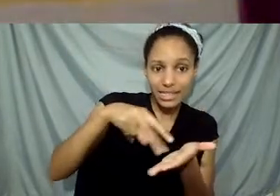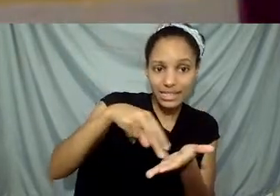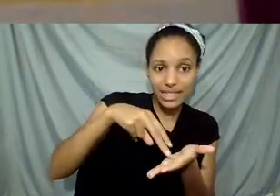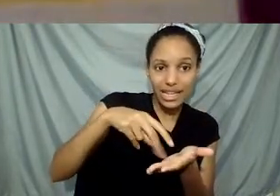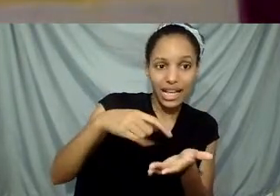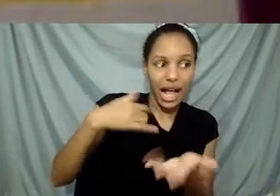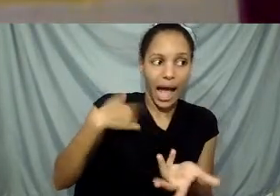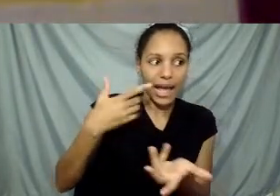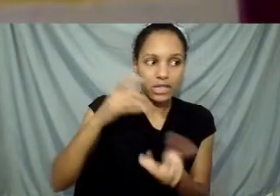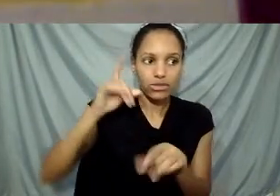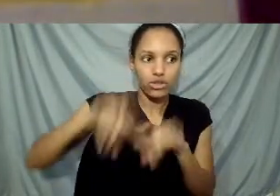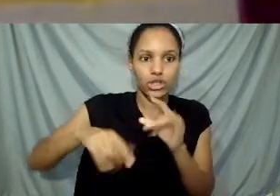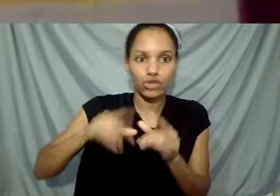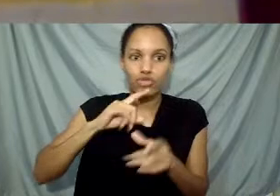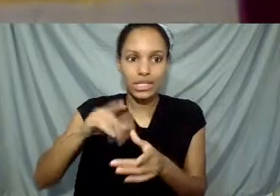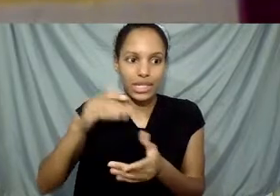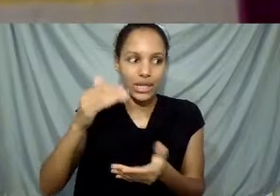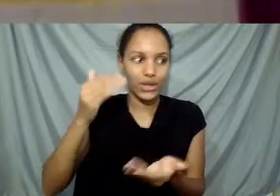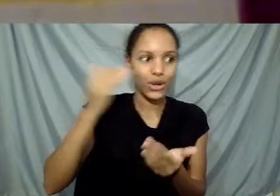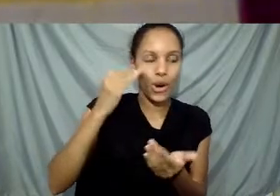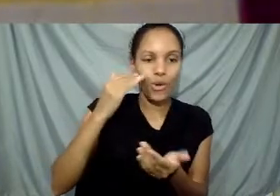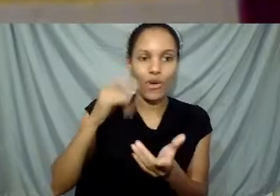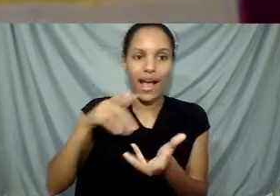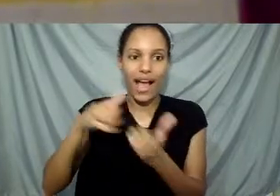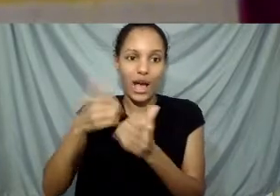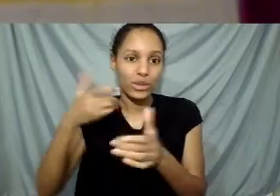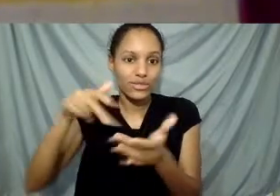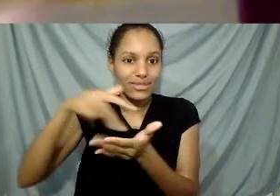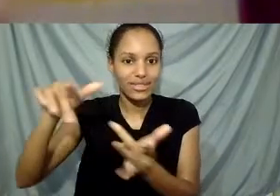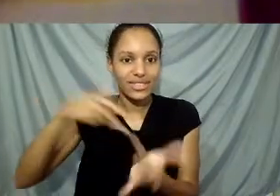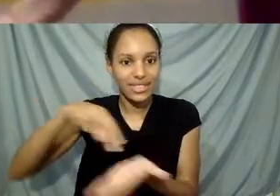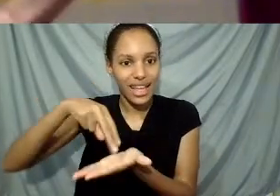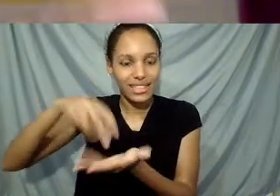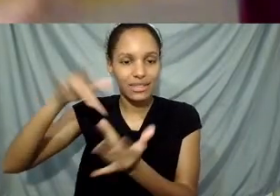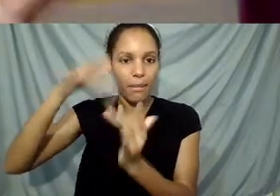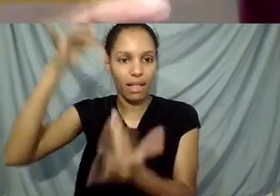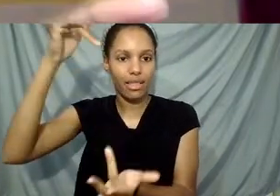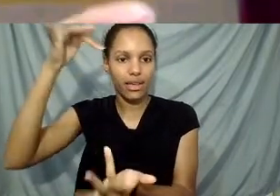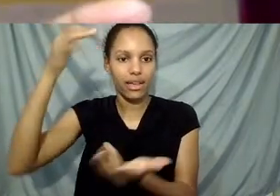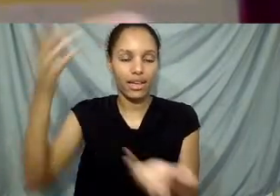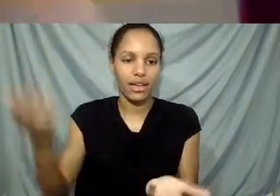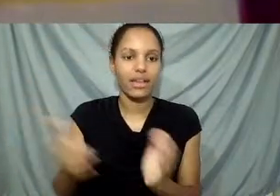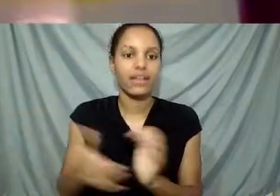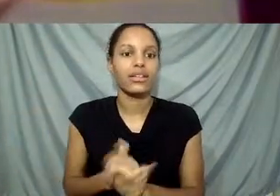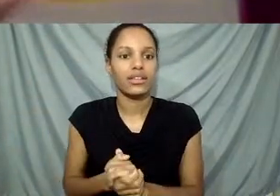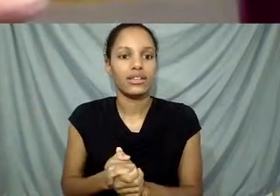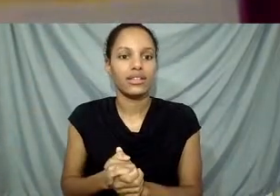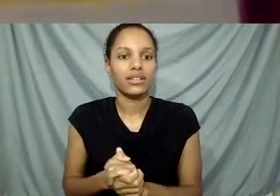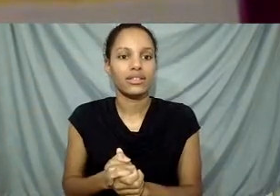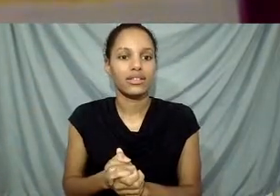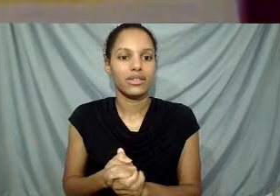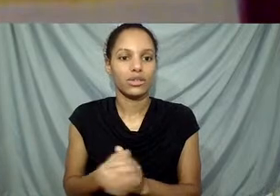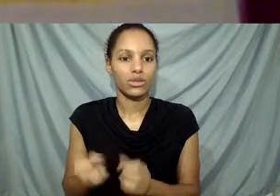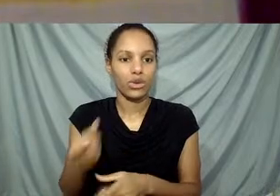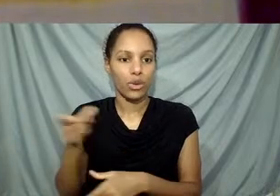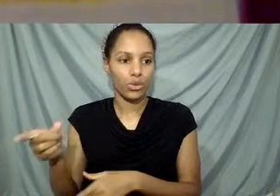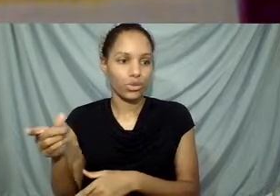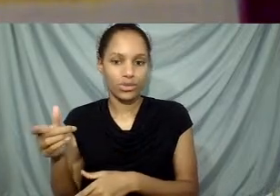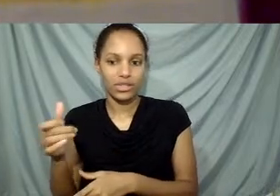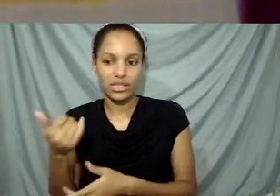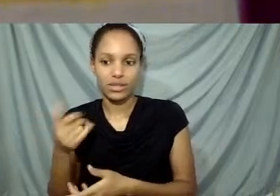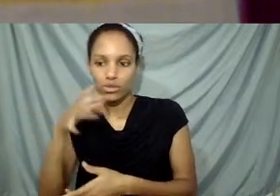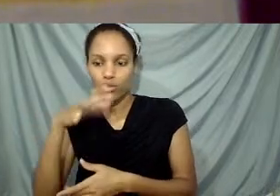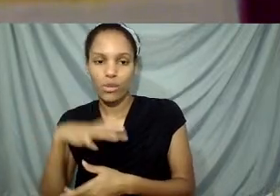how to basically copy Angela Gomez. She was standing in front of me for both auditions, LaGuardia and